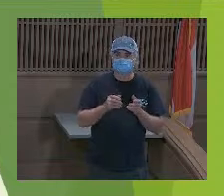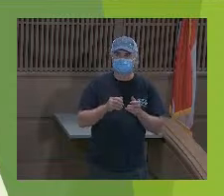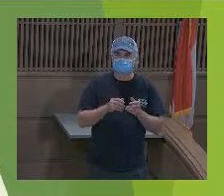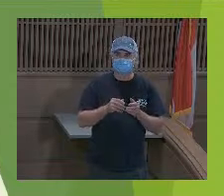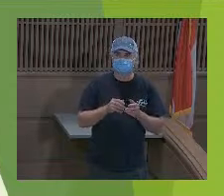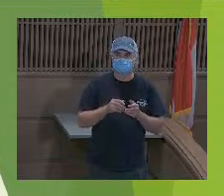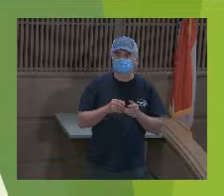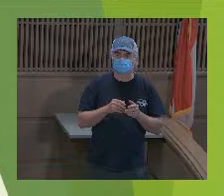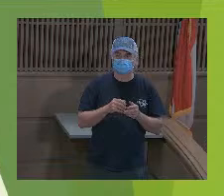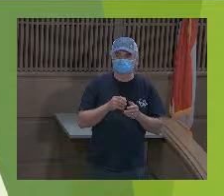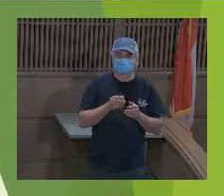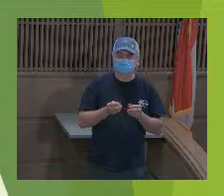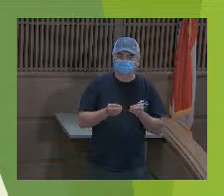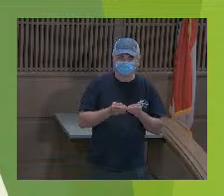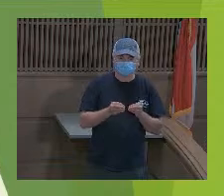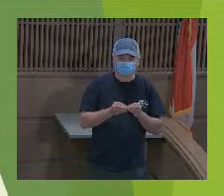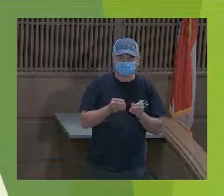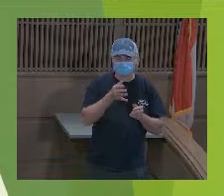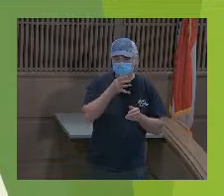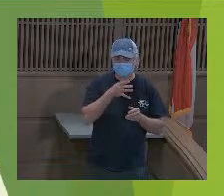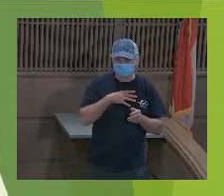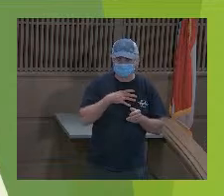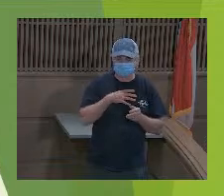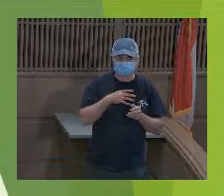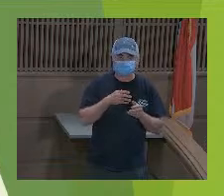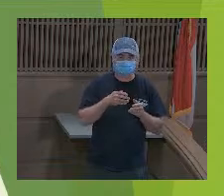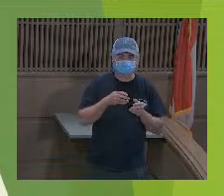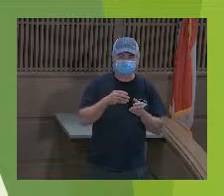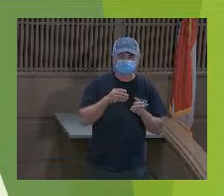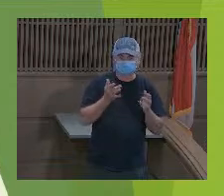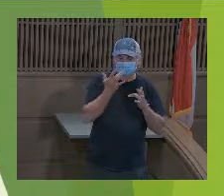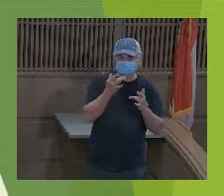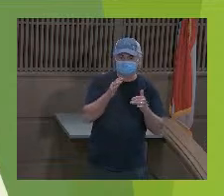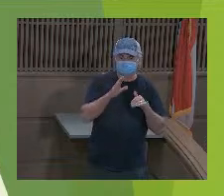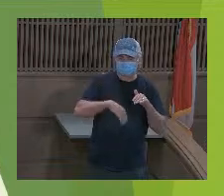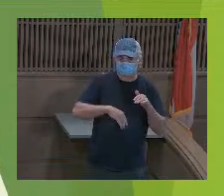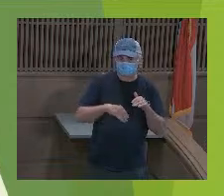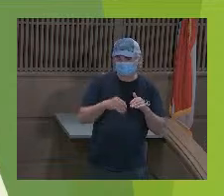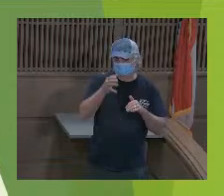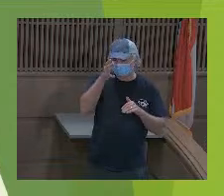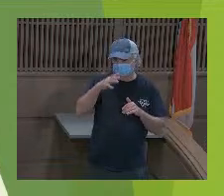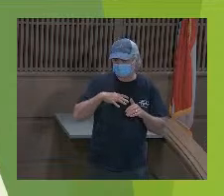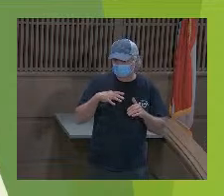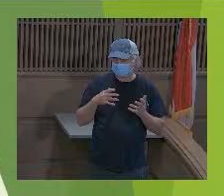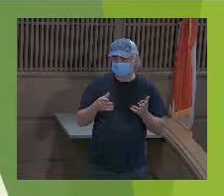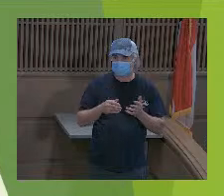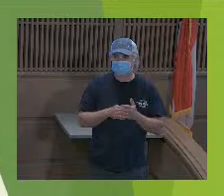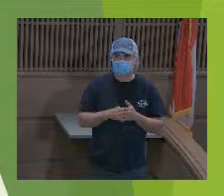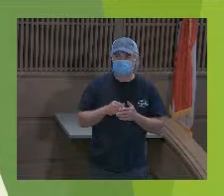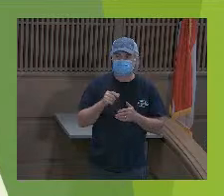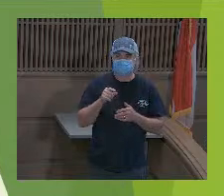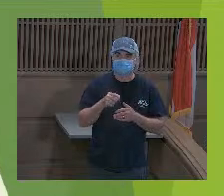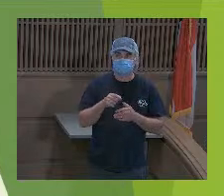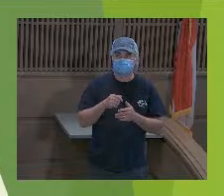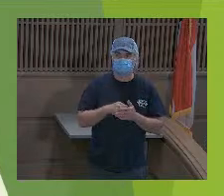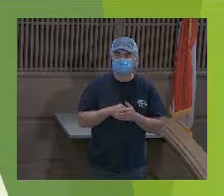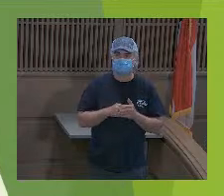originally, but we know there are more females in the adult population. Now this is a telling graph right here.